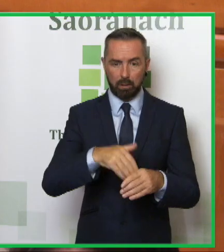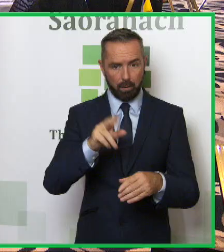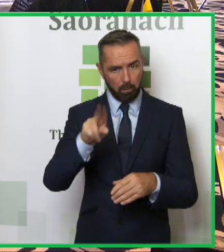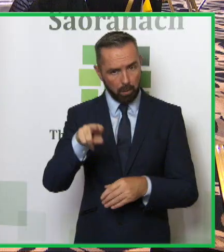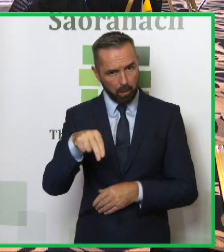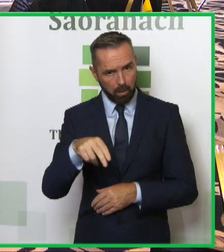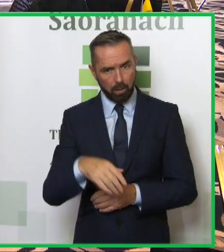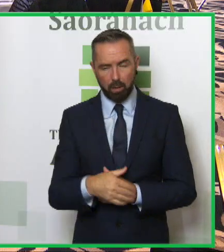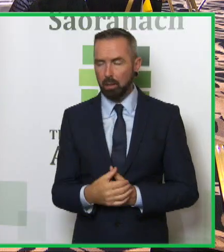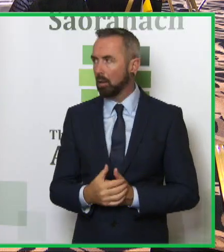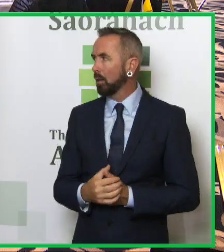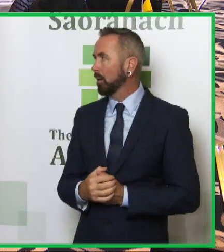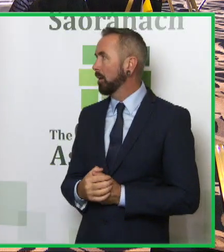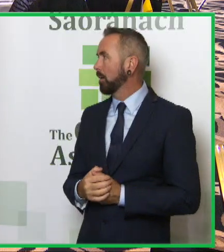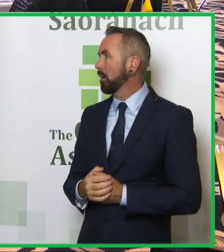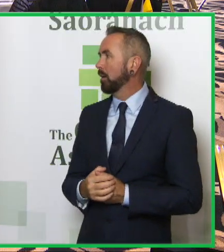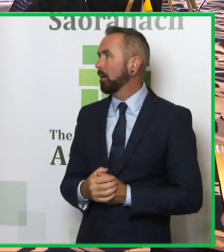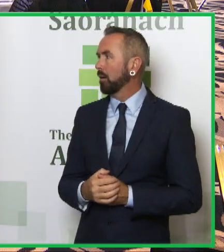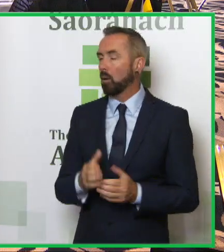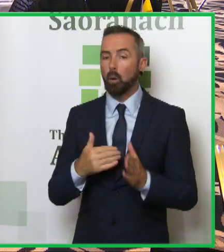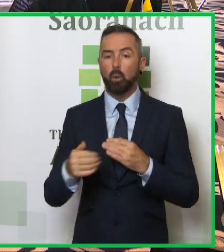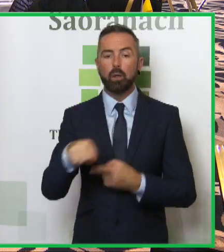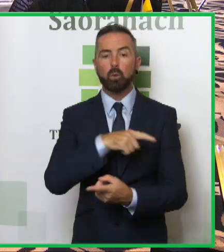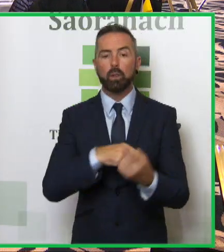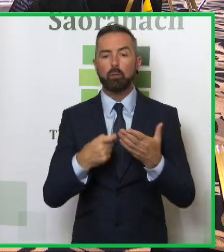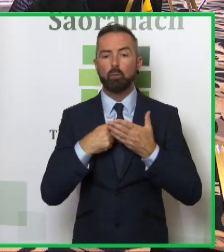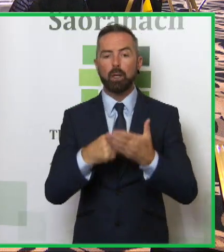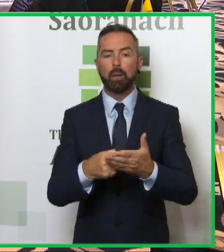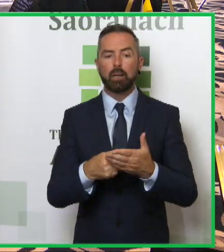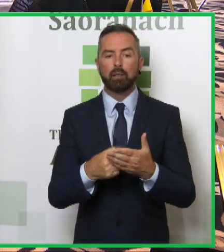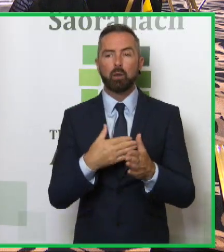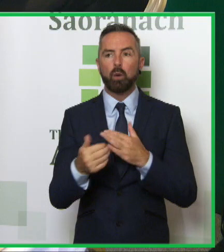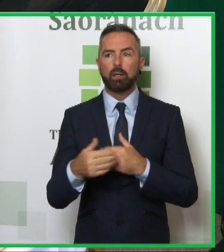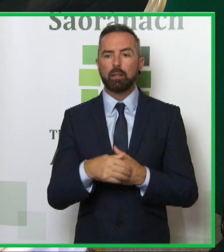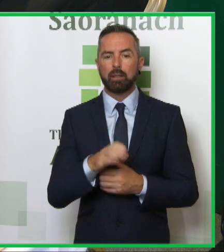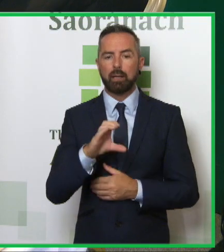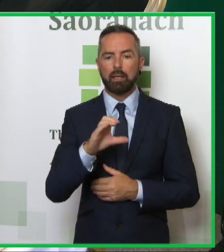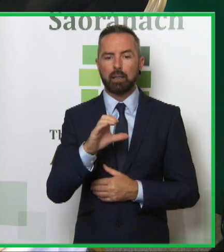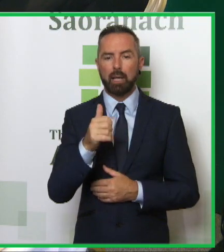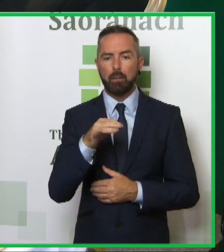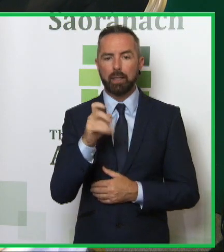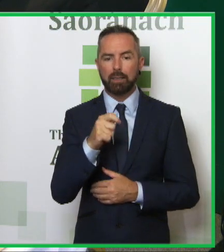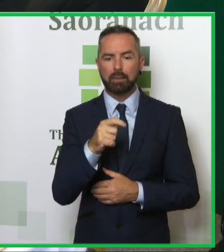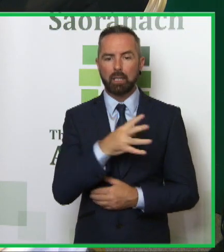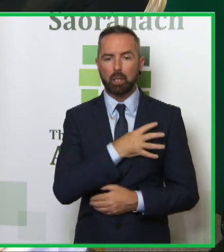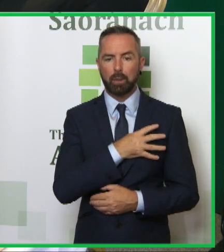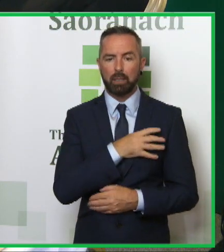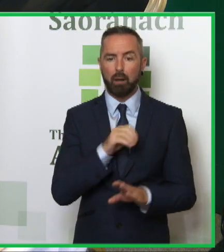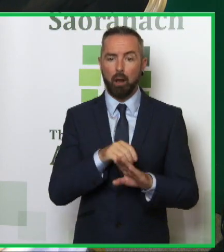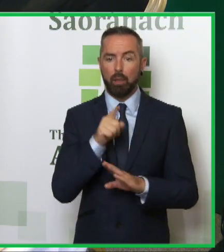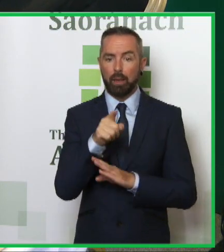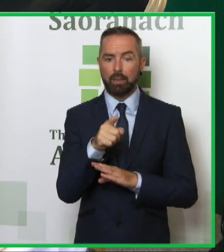Orla was talking about that. So what we would be recommending is a dedicated cabinet committee on this item, right? So,